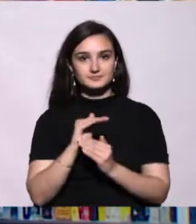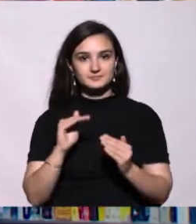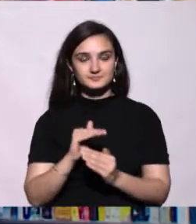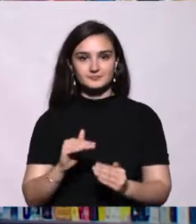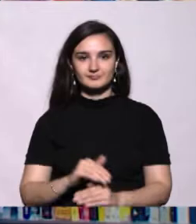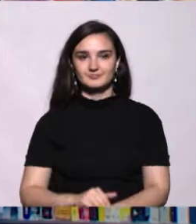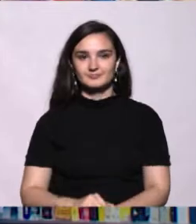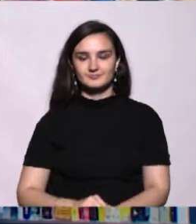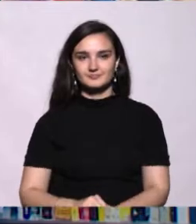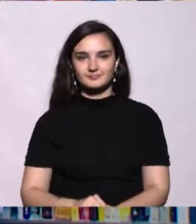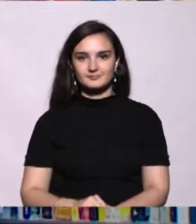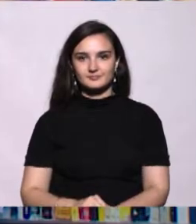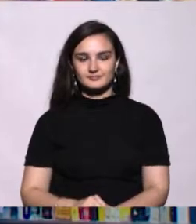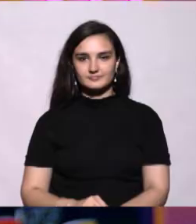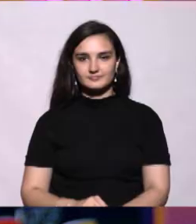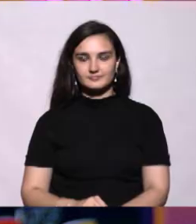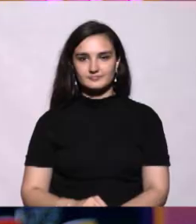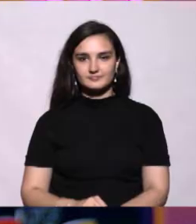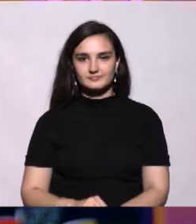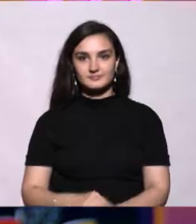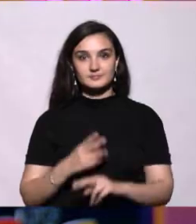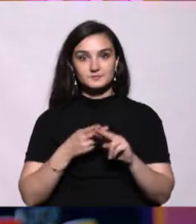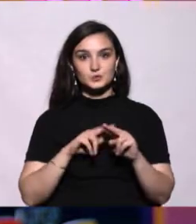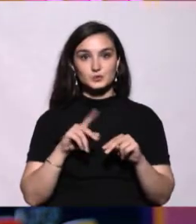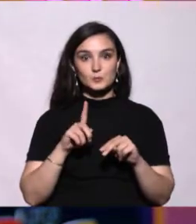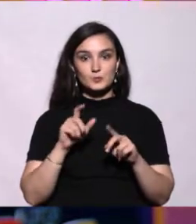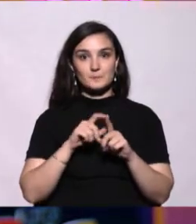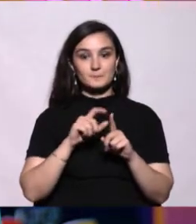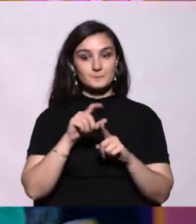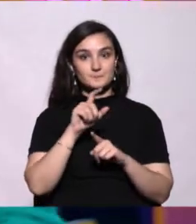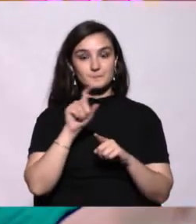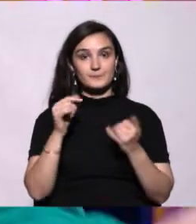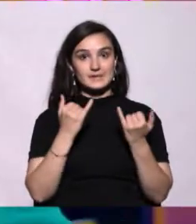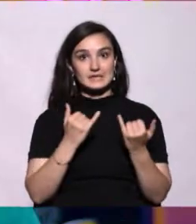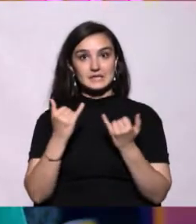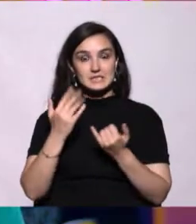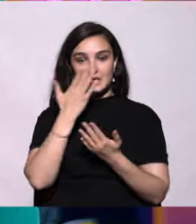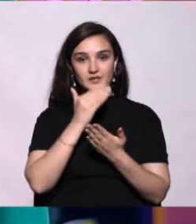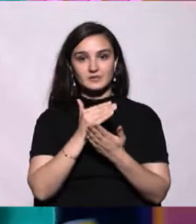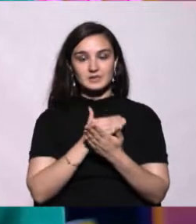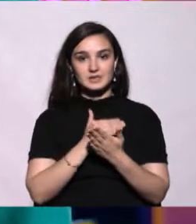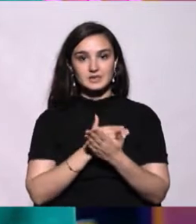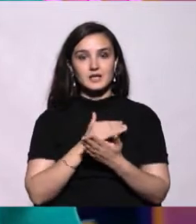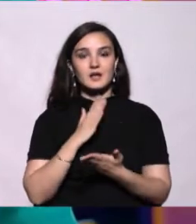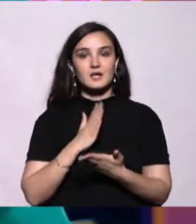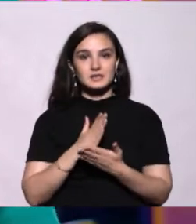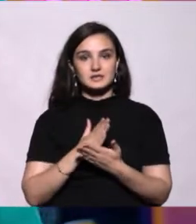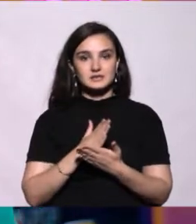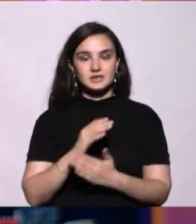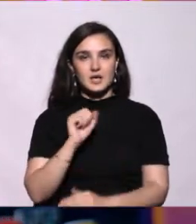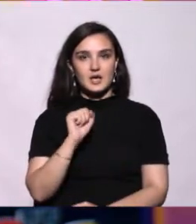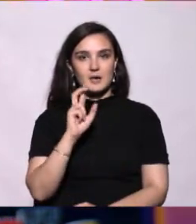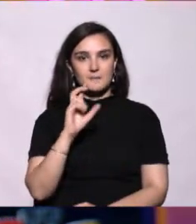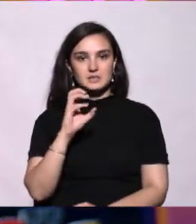ABCs. Yes. Because the topic of today's lesson is the